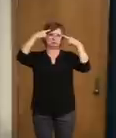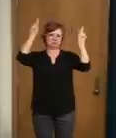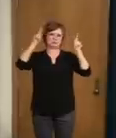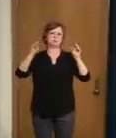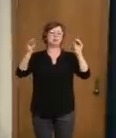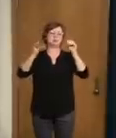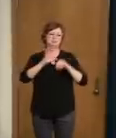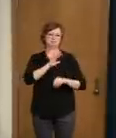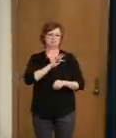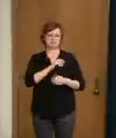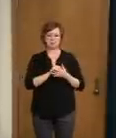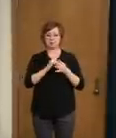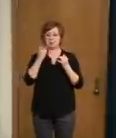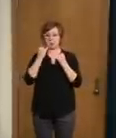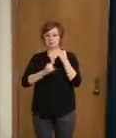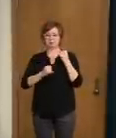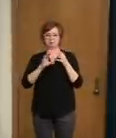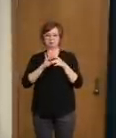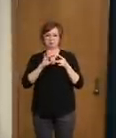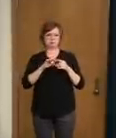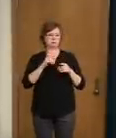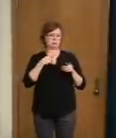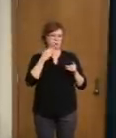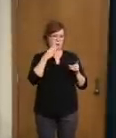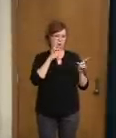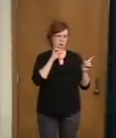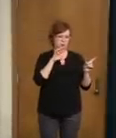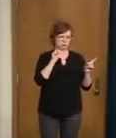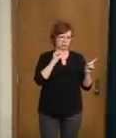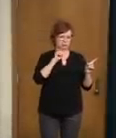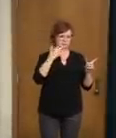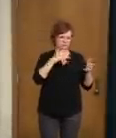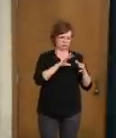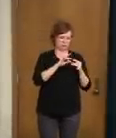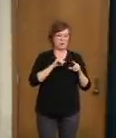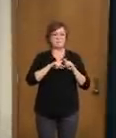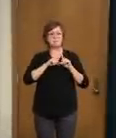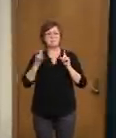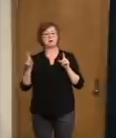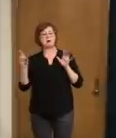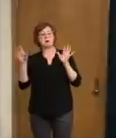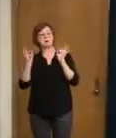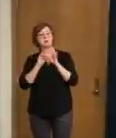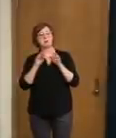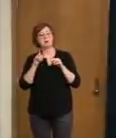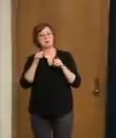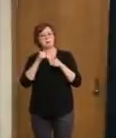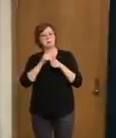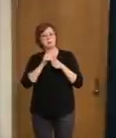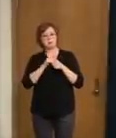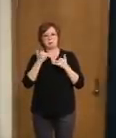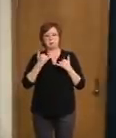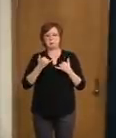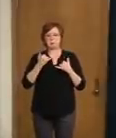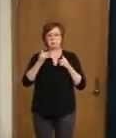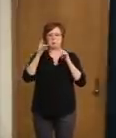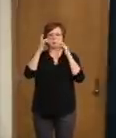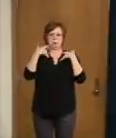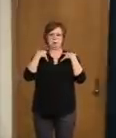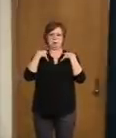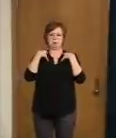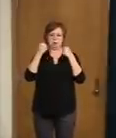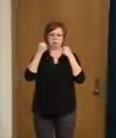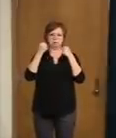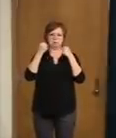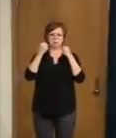again, recognizing Dr. Shahab's earlier comments, currently our health system is at its most fragile point yet, with